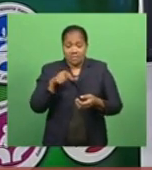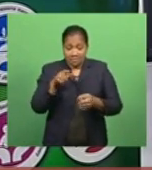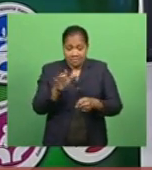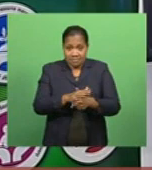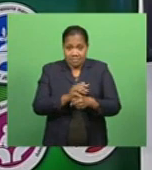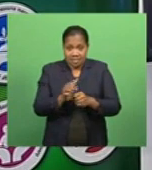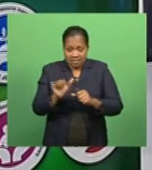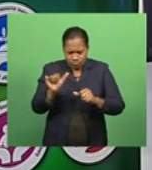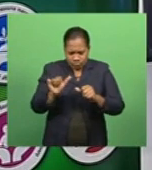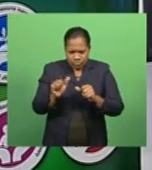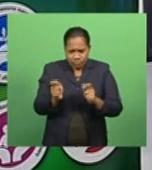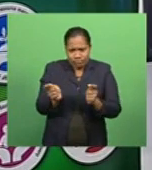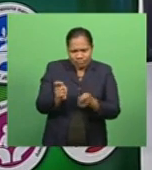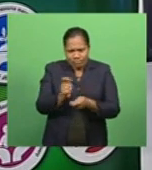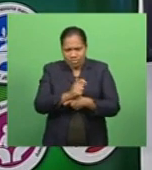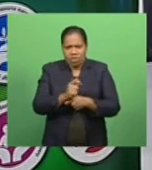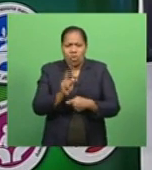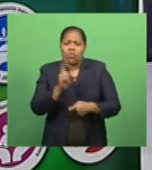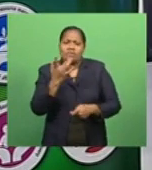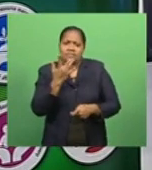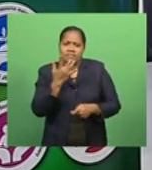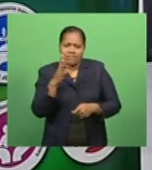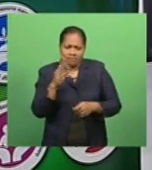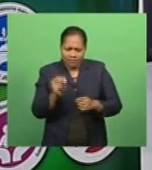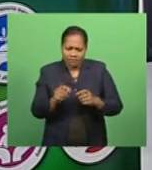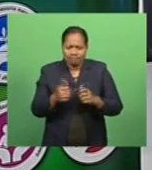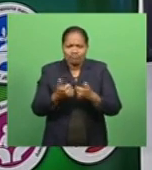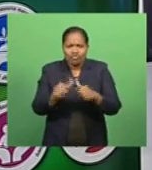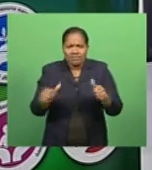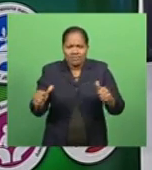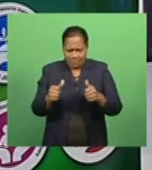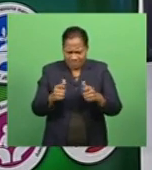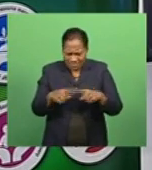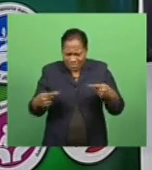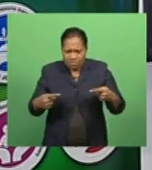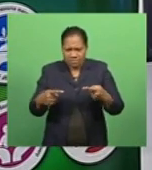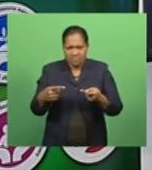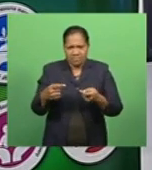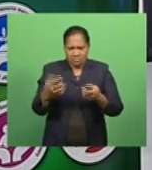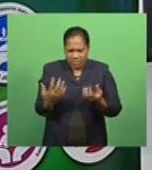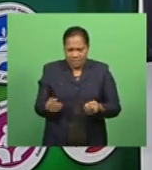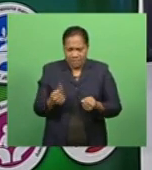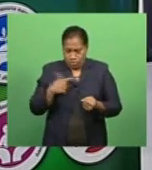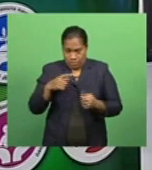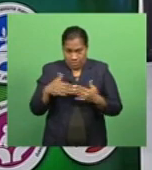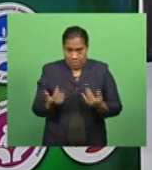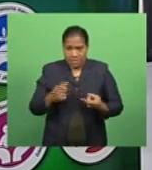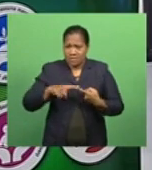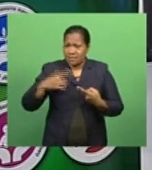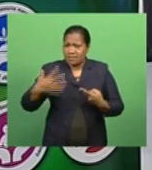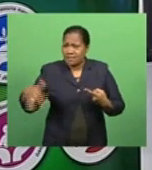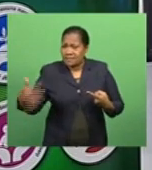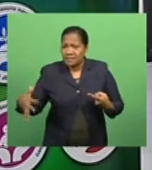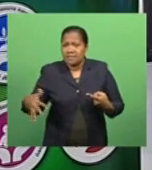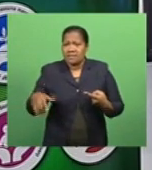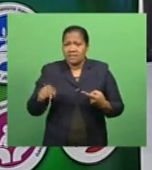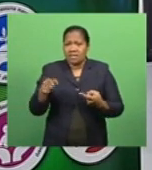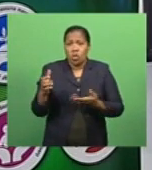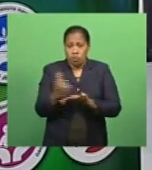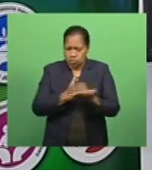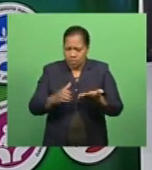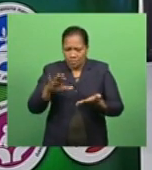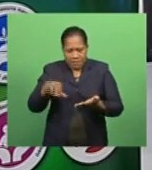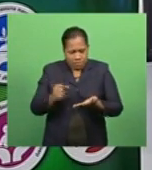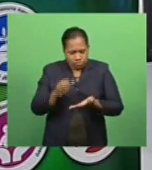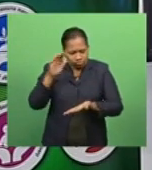will consume and thus buy. For example, if eggplant is very expensive now, then consumers will have to reduce eggplant